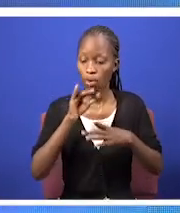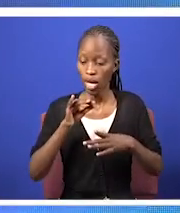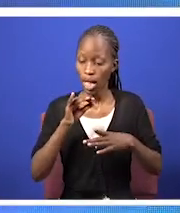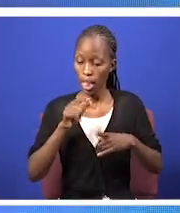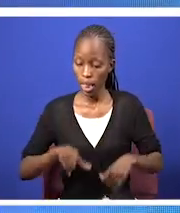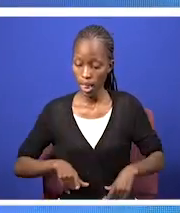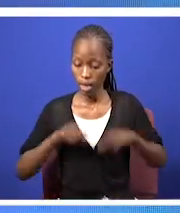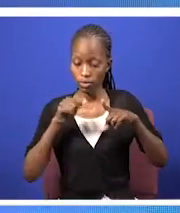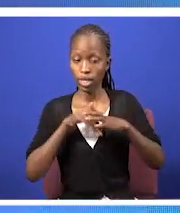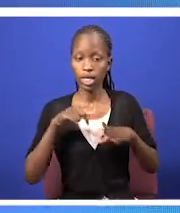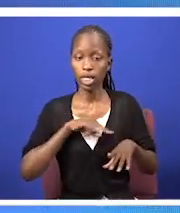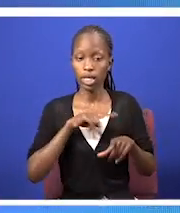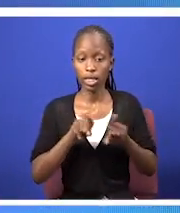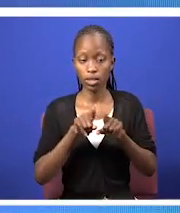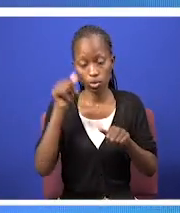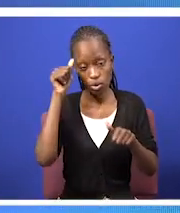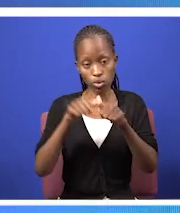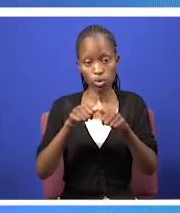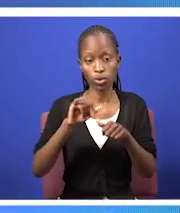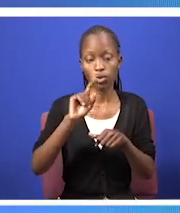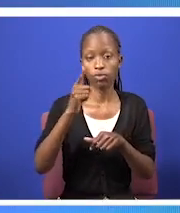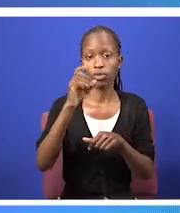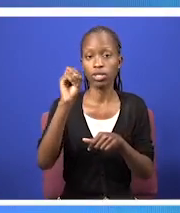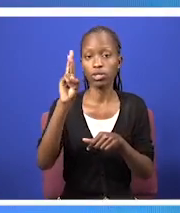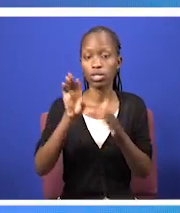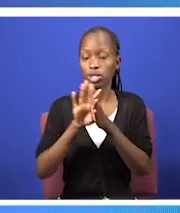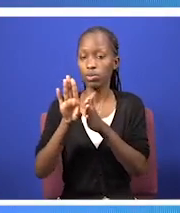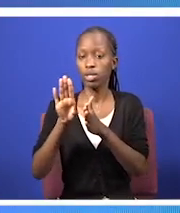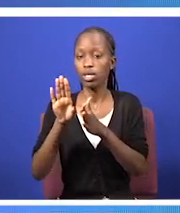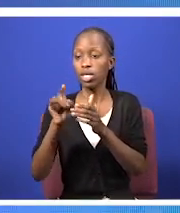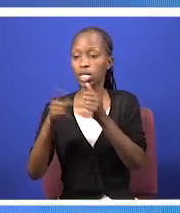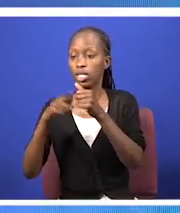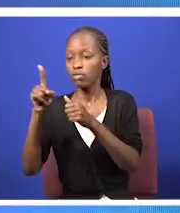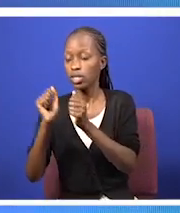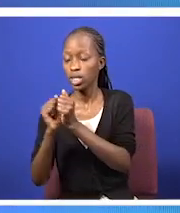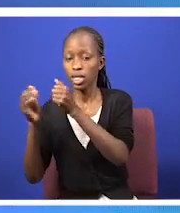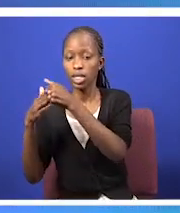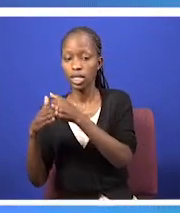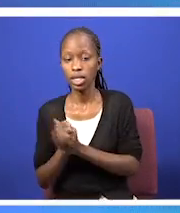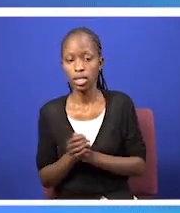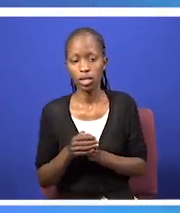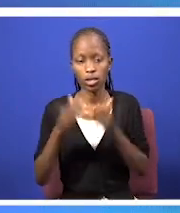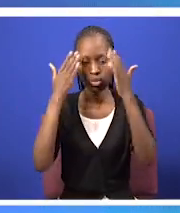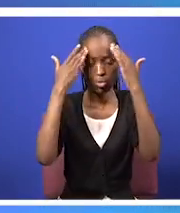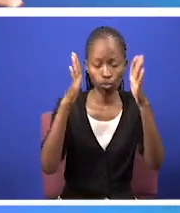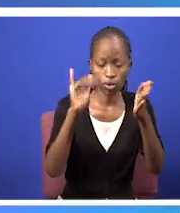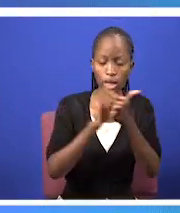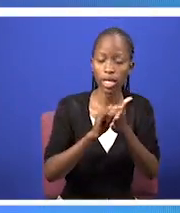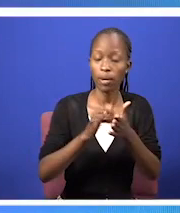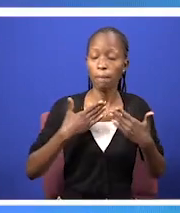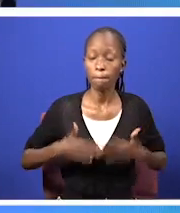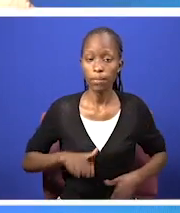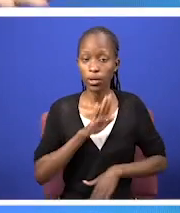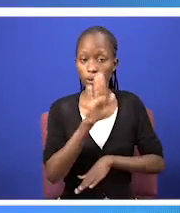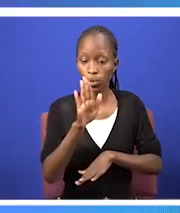residence in our lives, as we are reminded in 1 Corinthians chapter 6, verse 19. Do you not know that your bodies